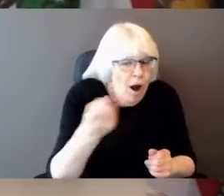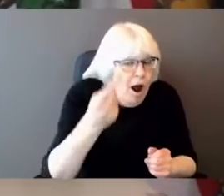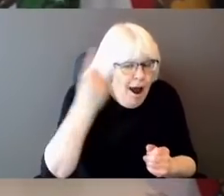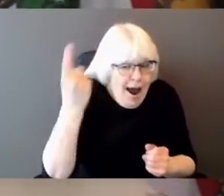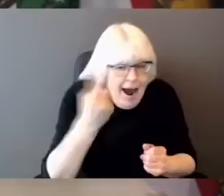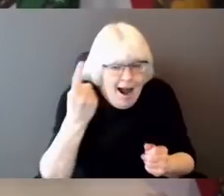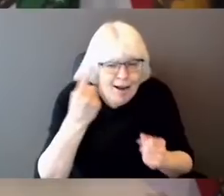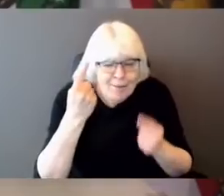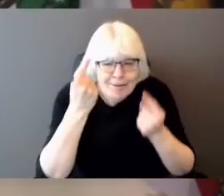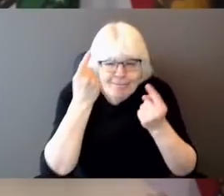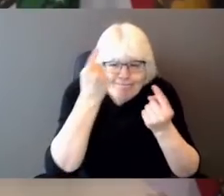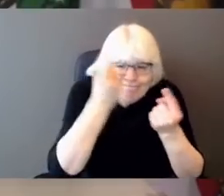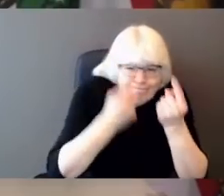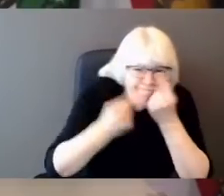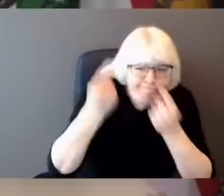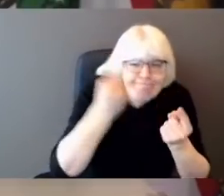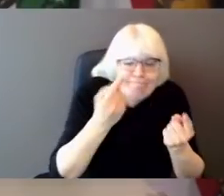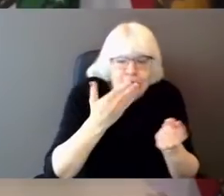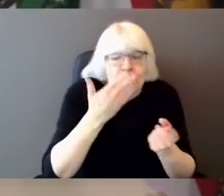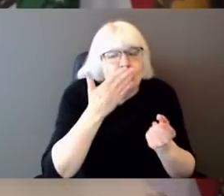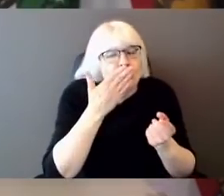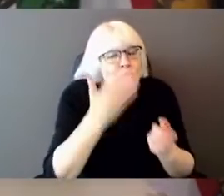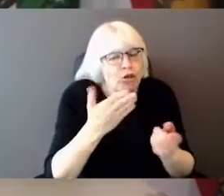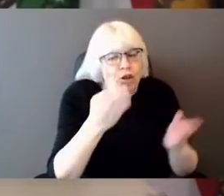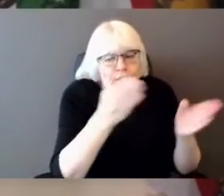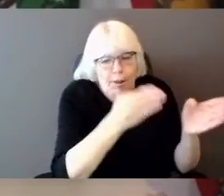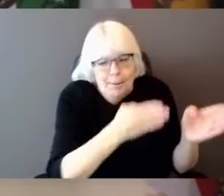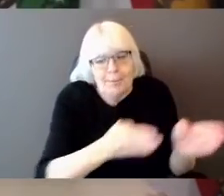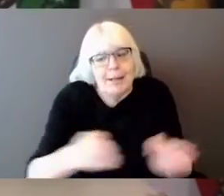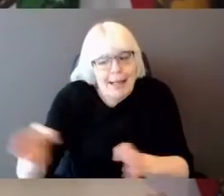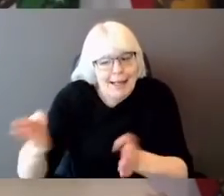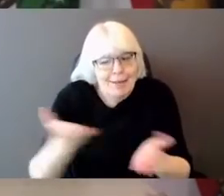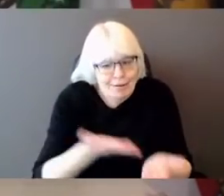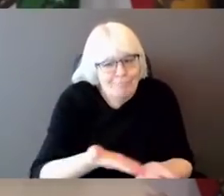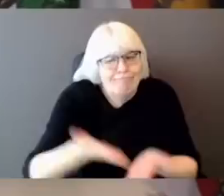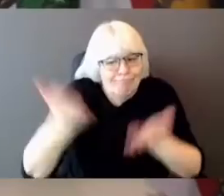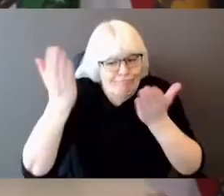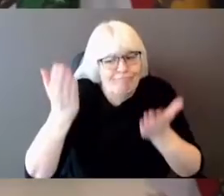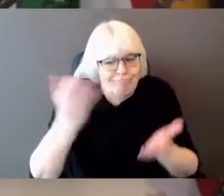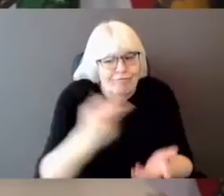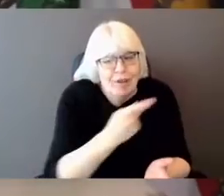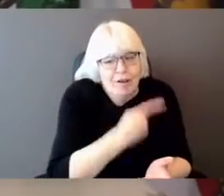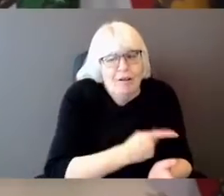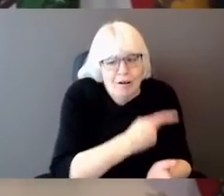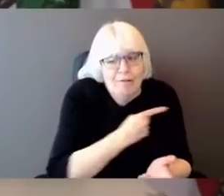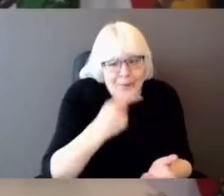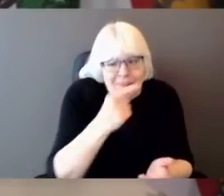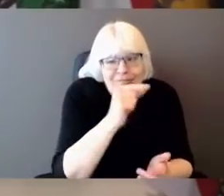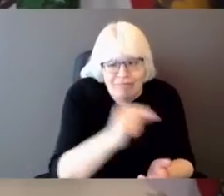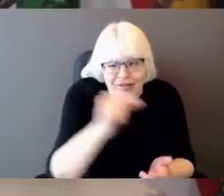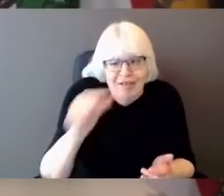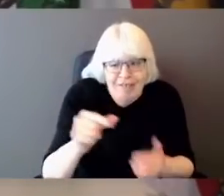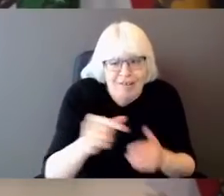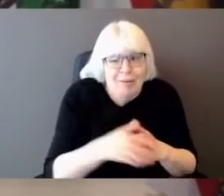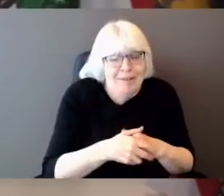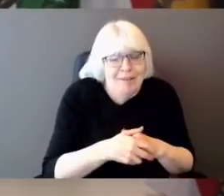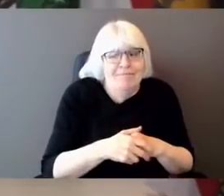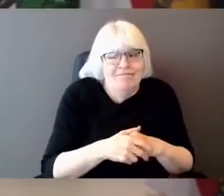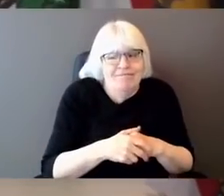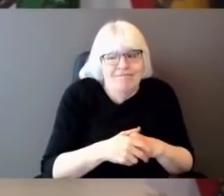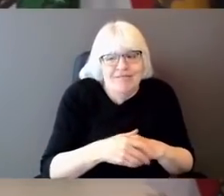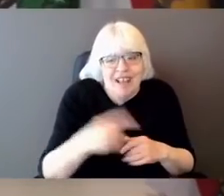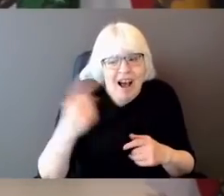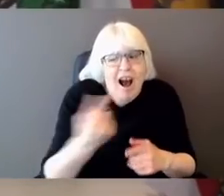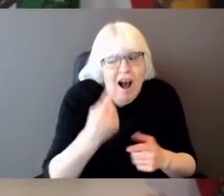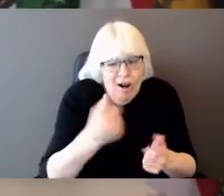planned. And for the most part, we've been able to meet every deadline or go a little faster with some of them.